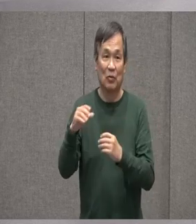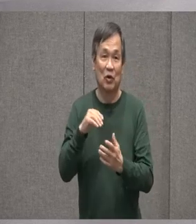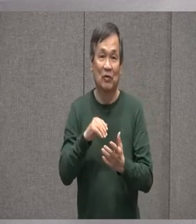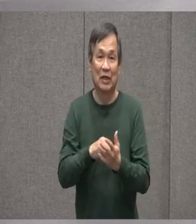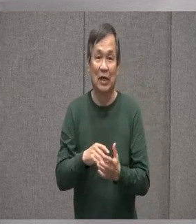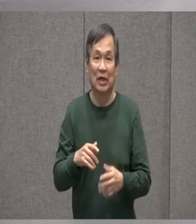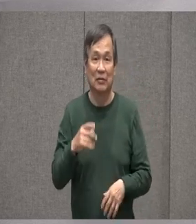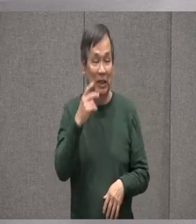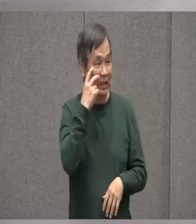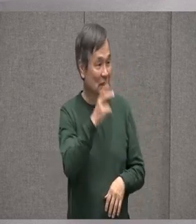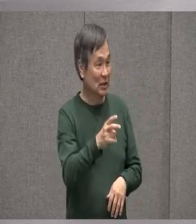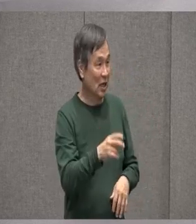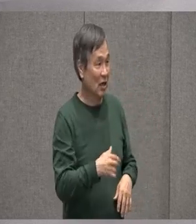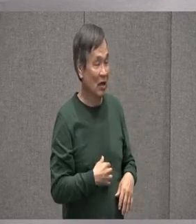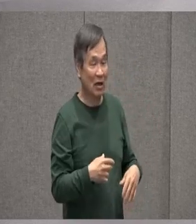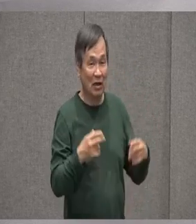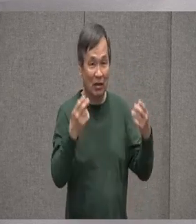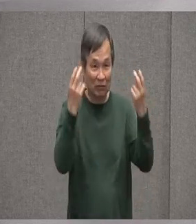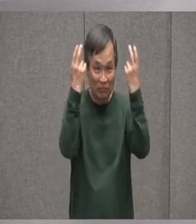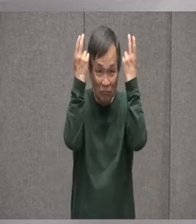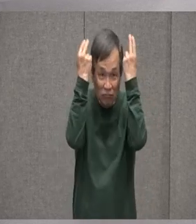in, though there wasn't much space left to go.